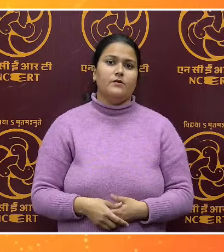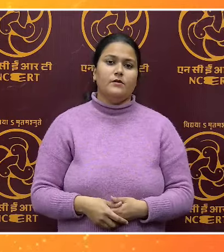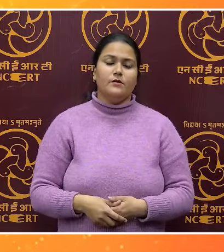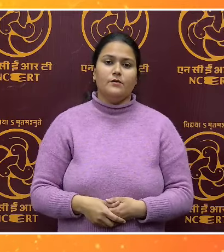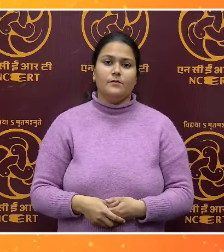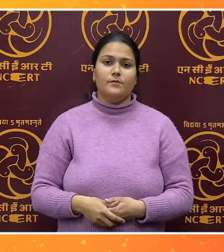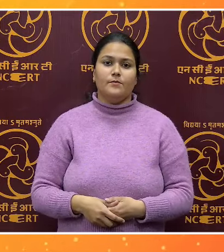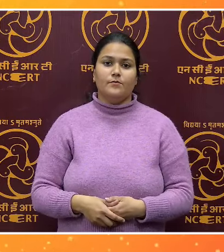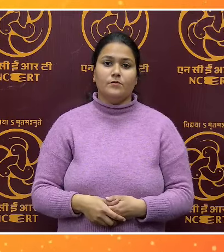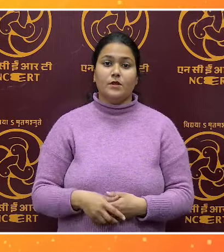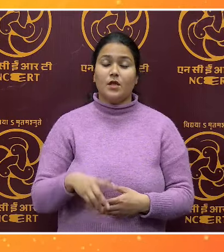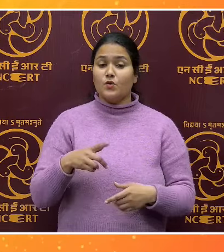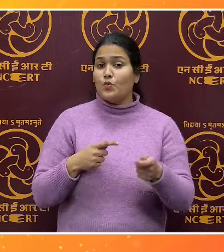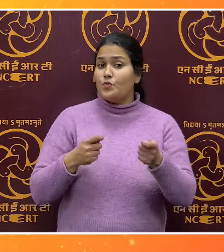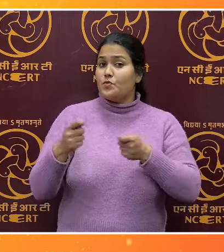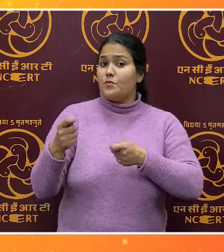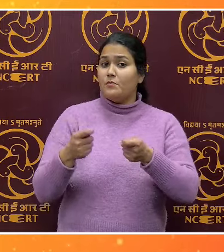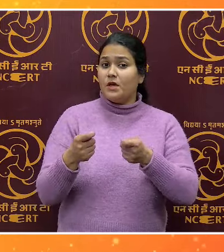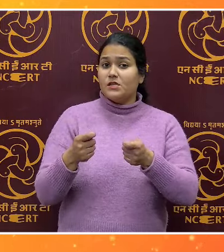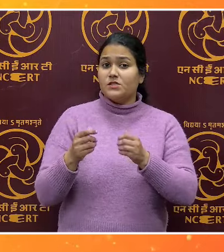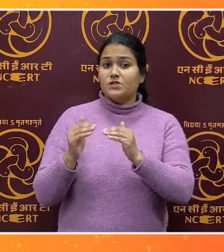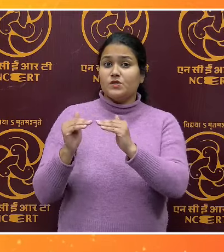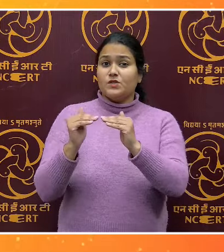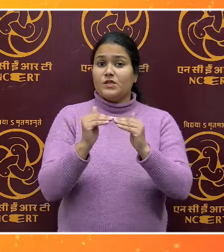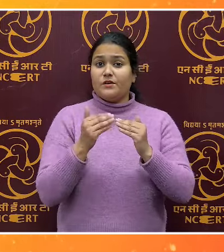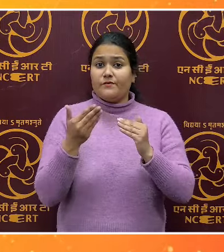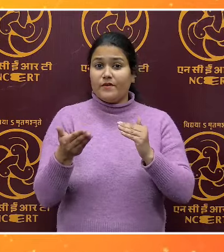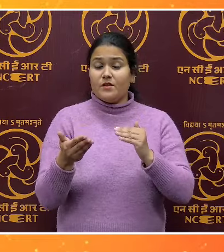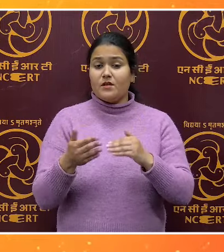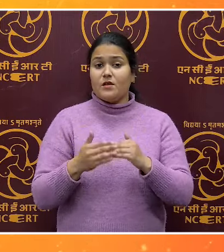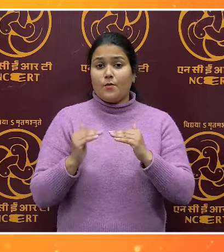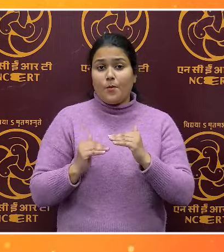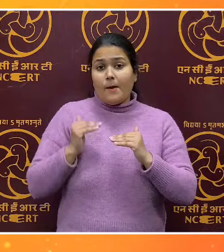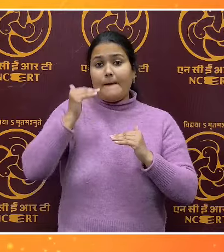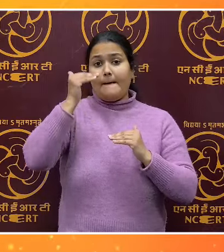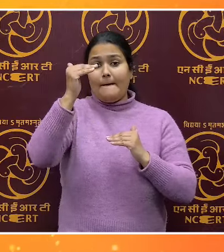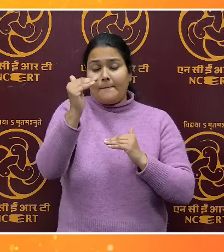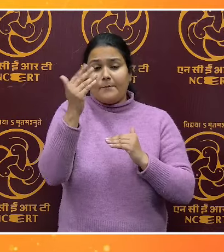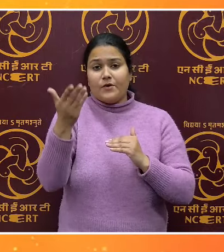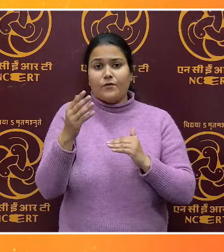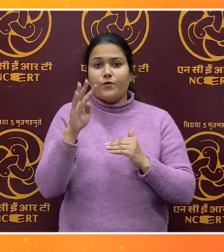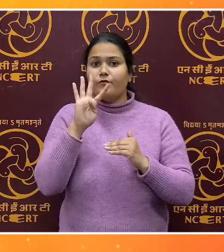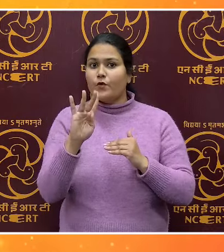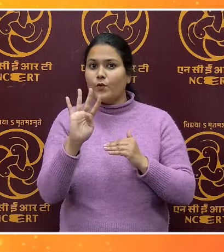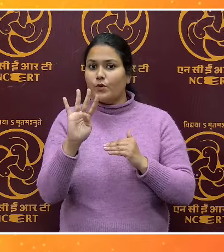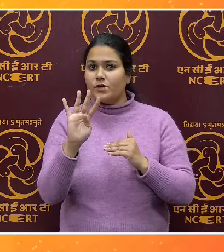Hence, the coordination number of Cu2 plus ion in the above complex will be 4.